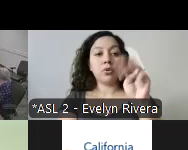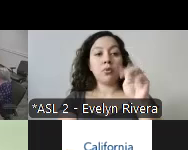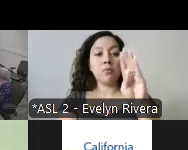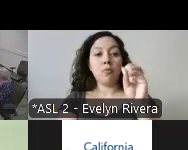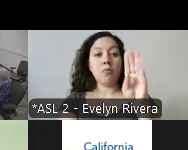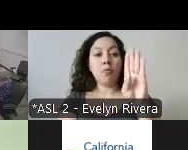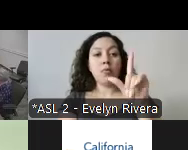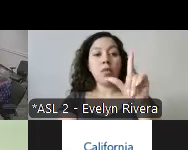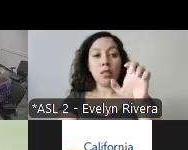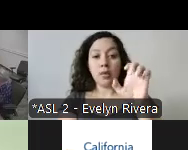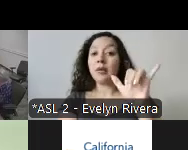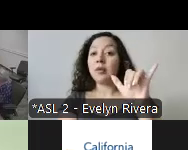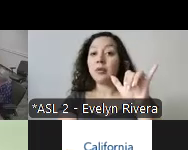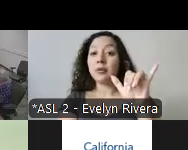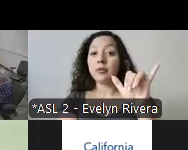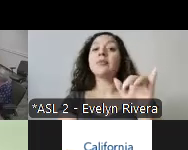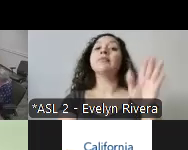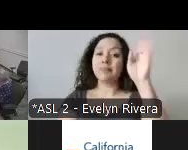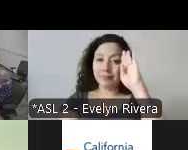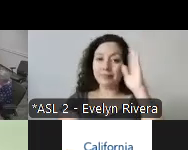Oh, Dr. Mobley? Here.